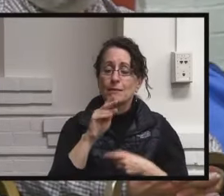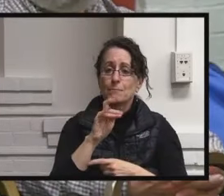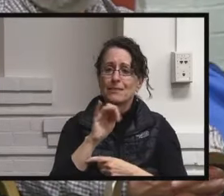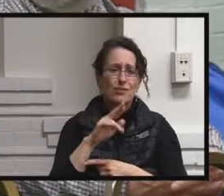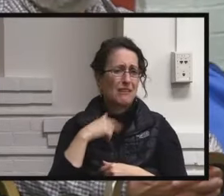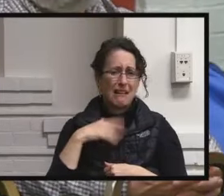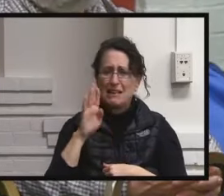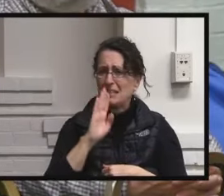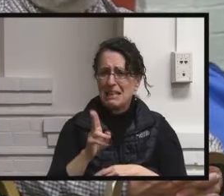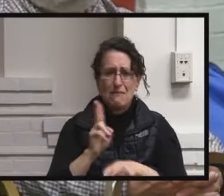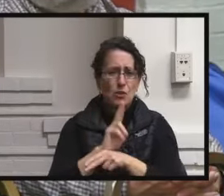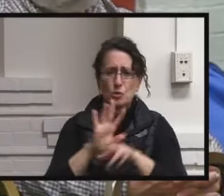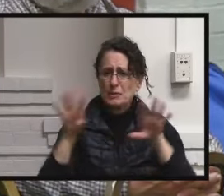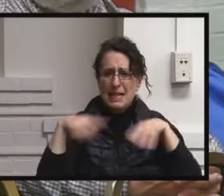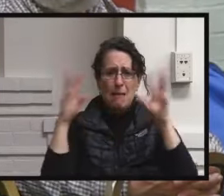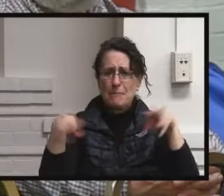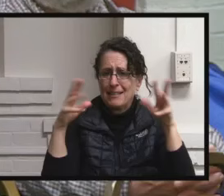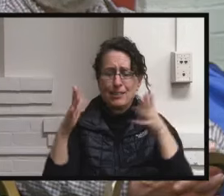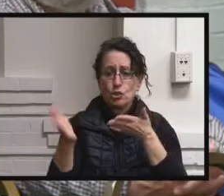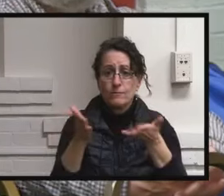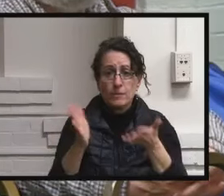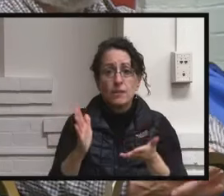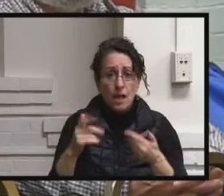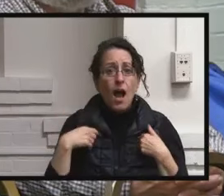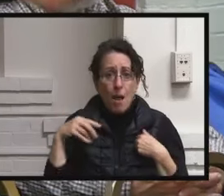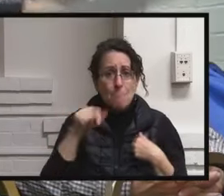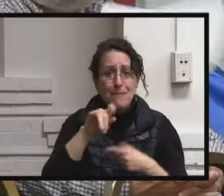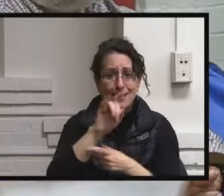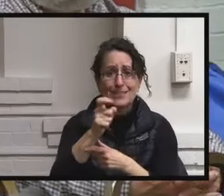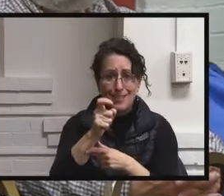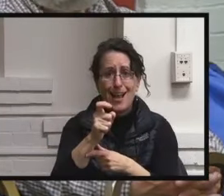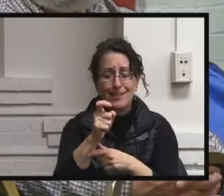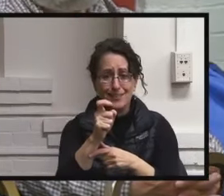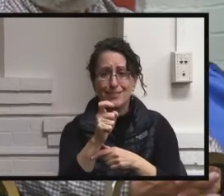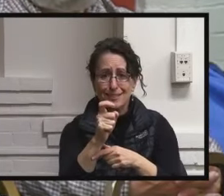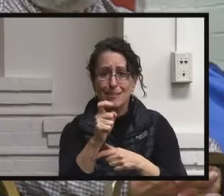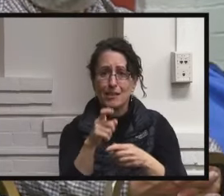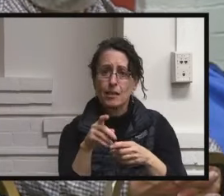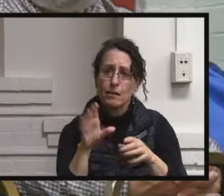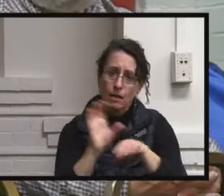ambulance service. Mm-hmm. I pay, my taxes pay, my